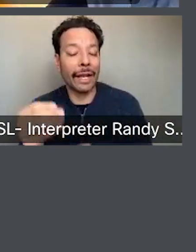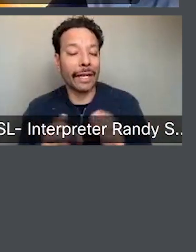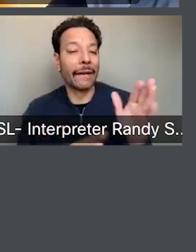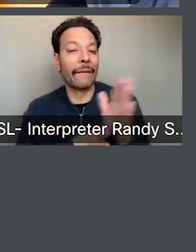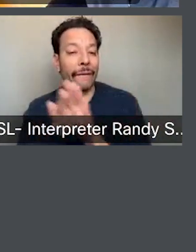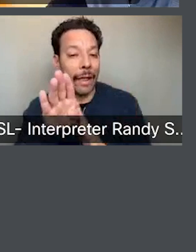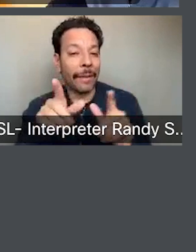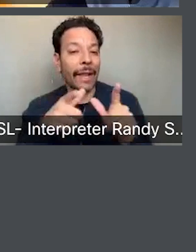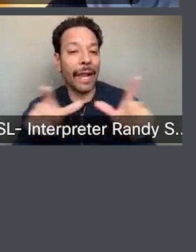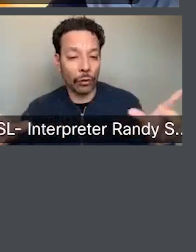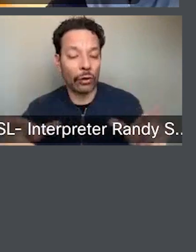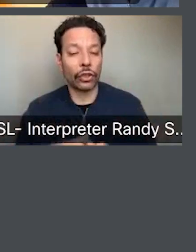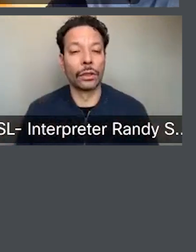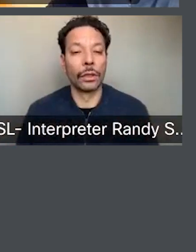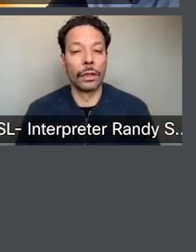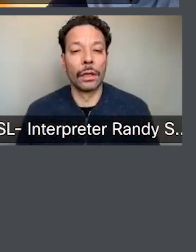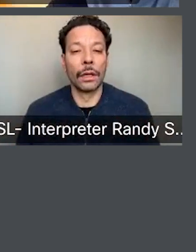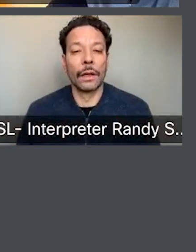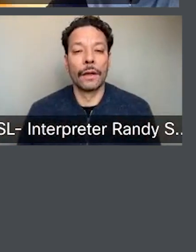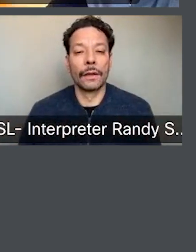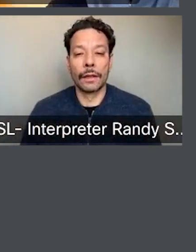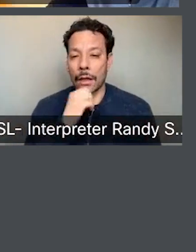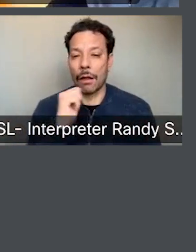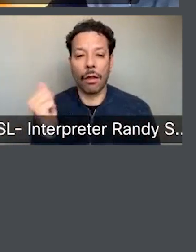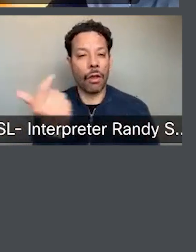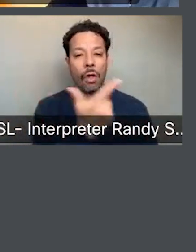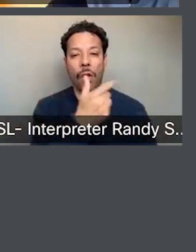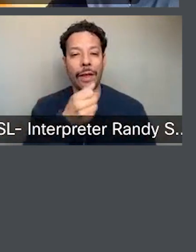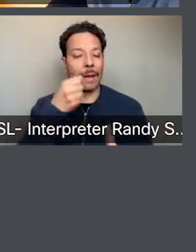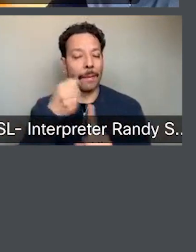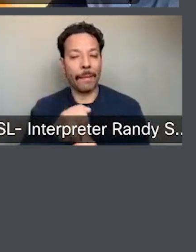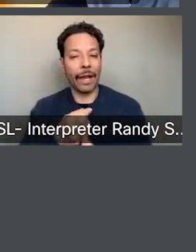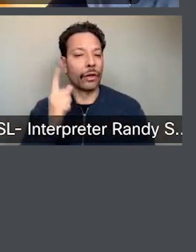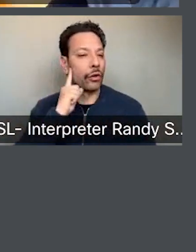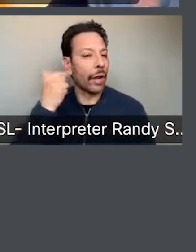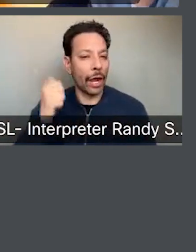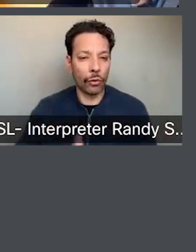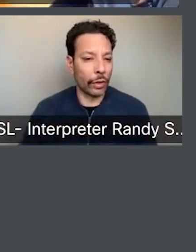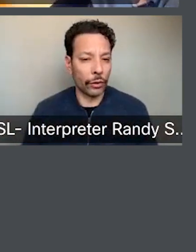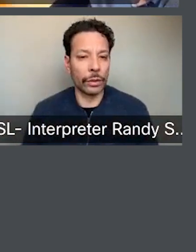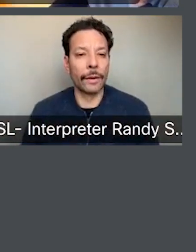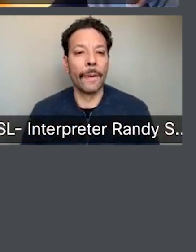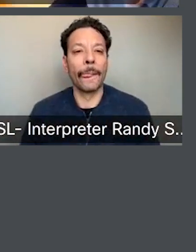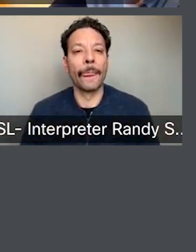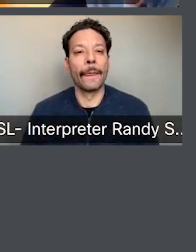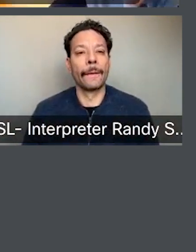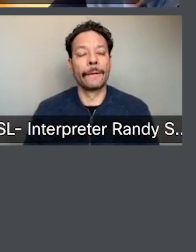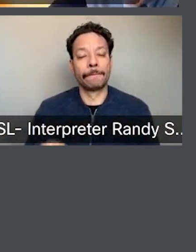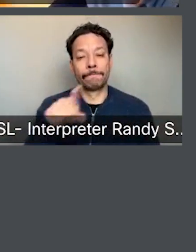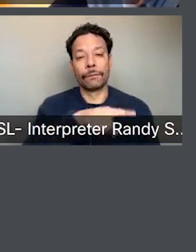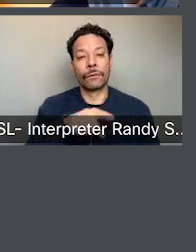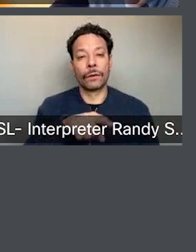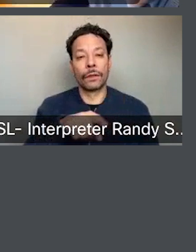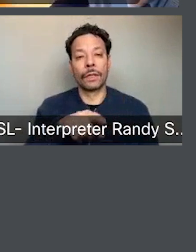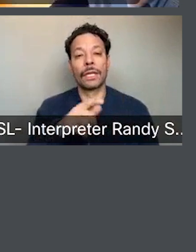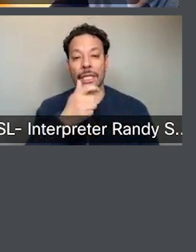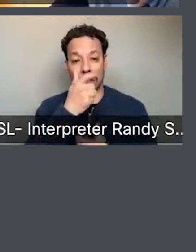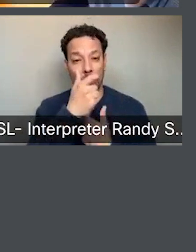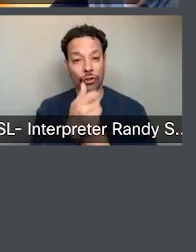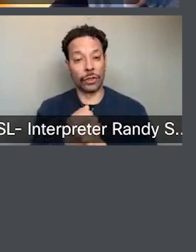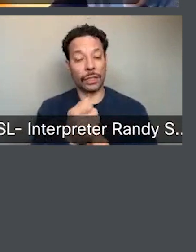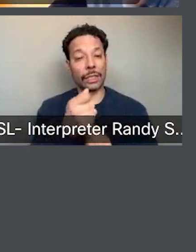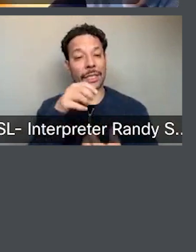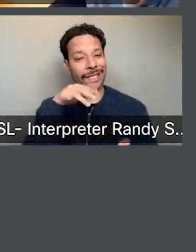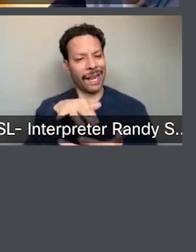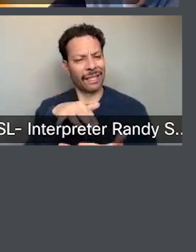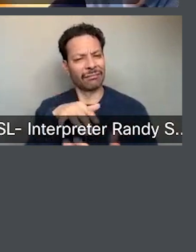language. Not all of them are impacted by unilateral hearing loss. This is an especially interesting study to